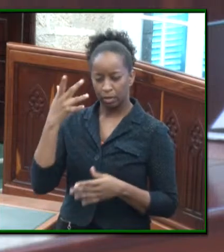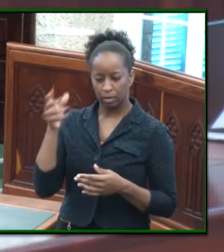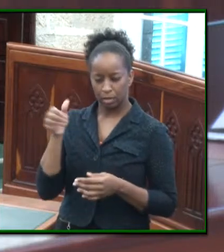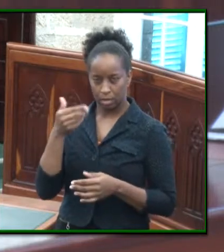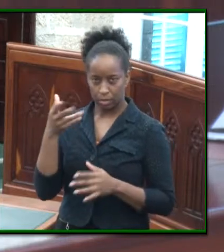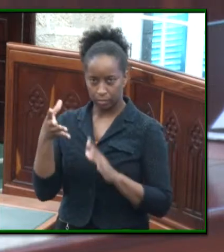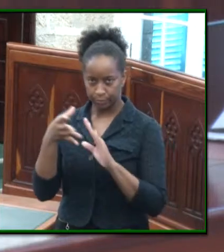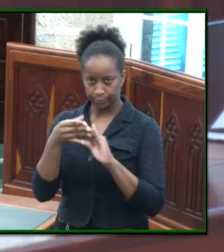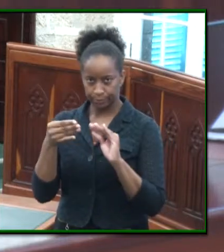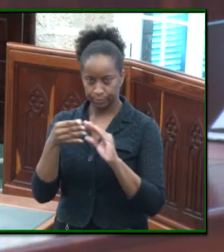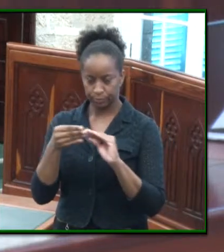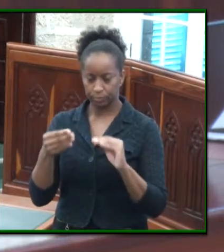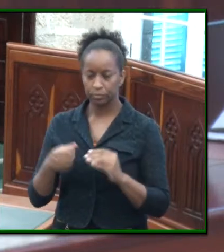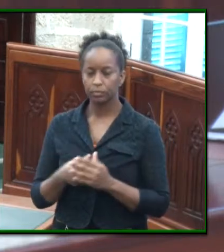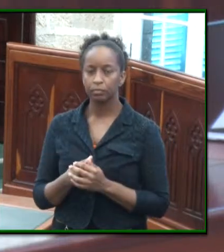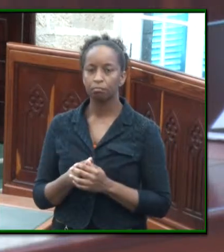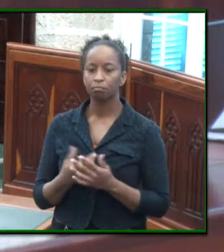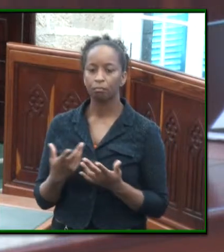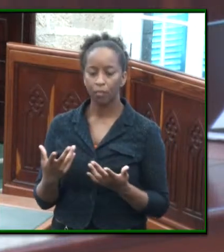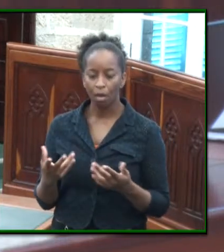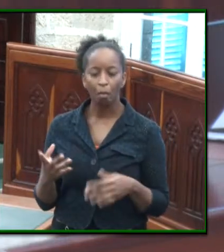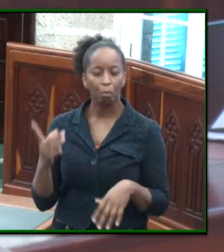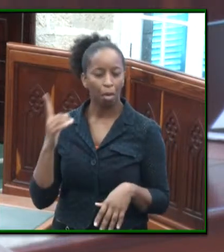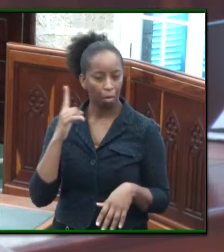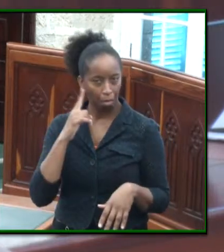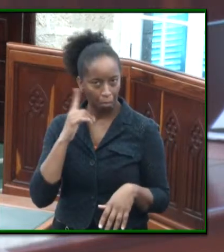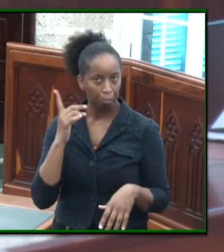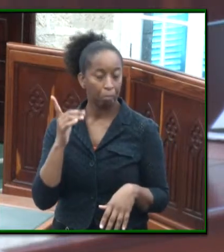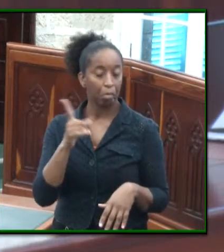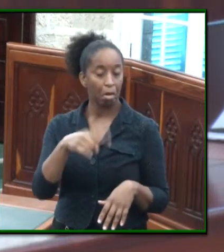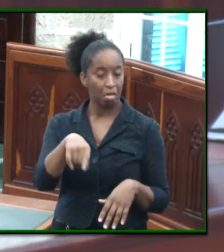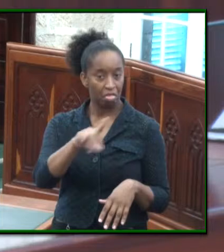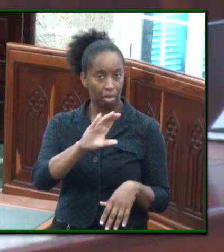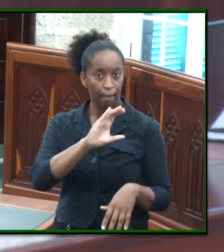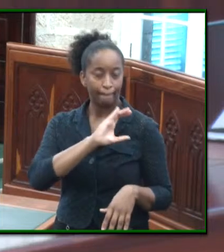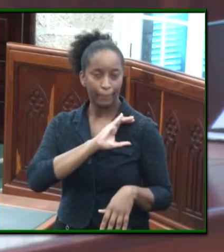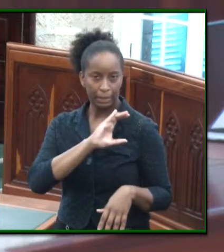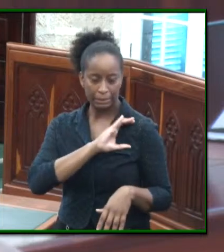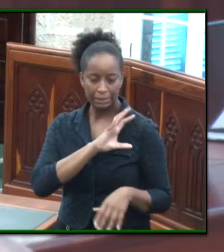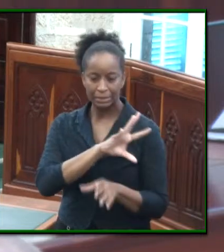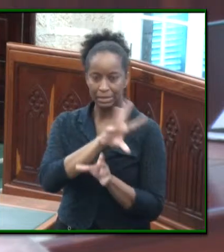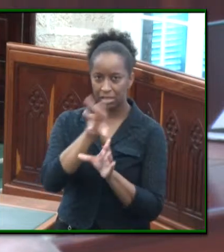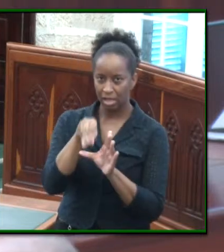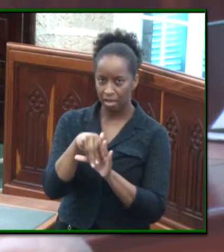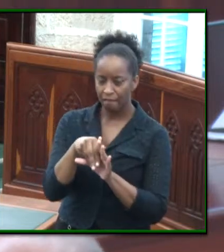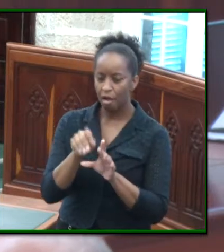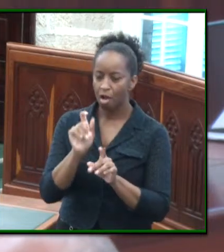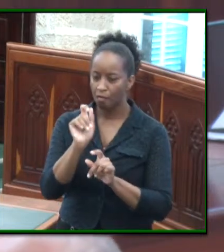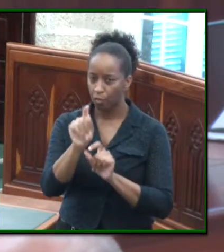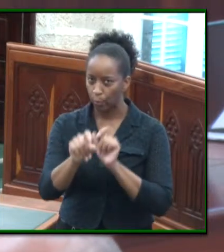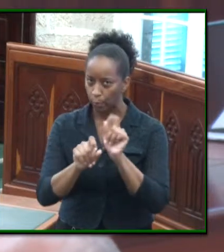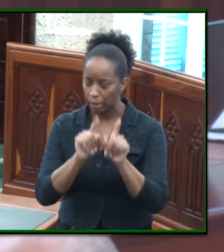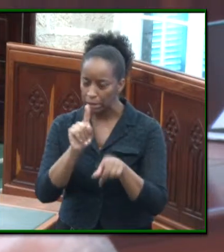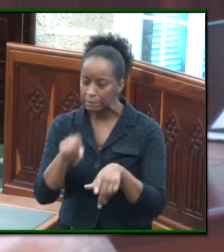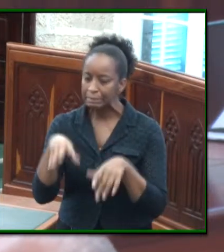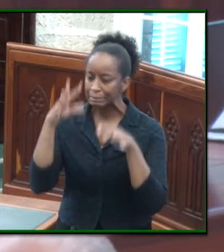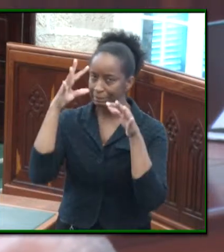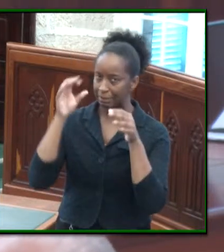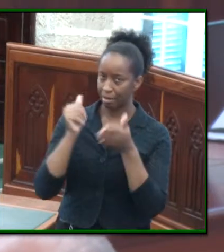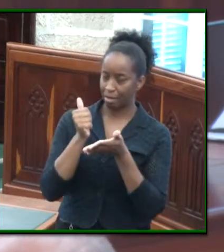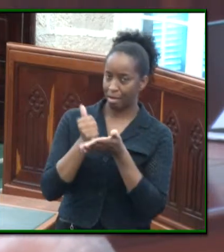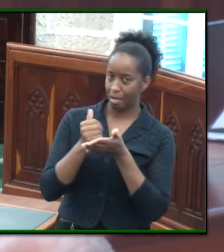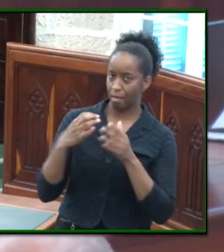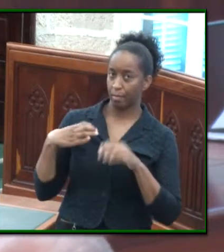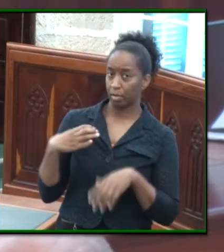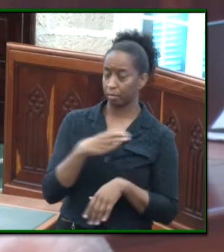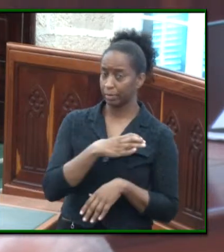the police having a role in expungement of records. Attorney General, you mentioned yesterday that you are